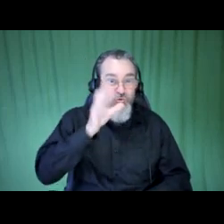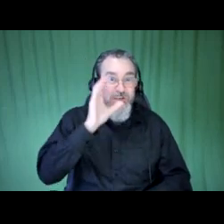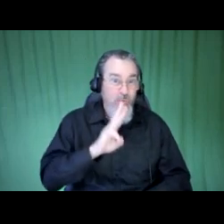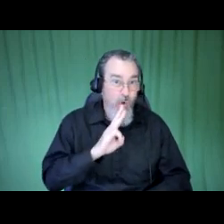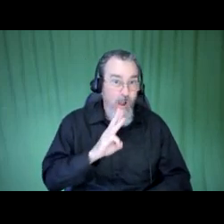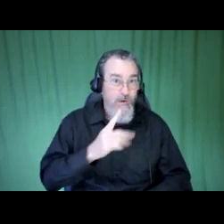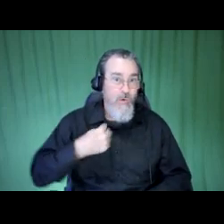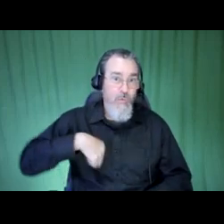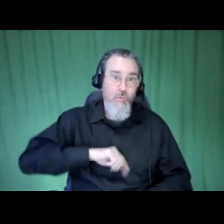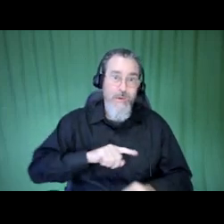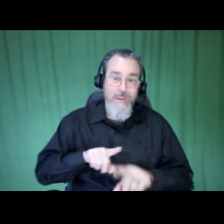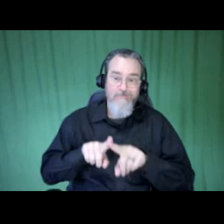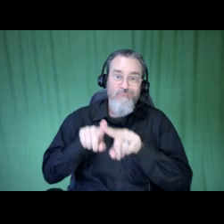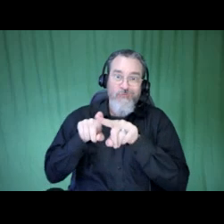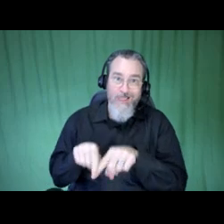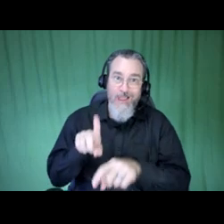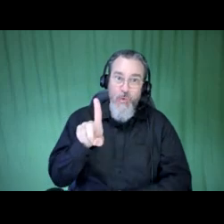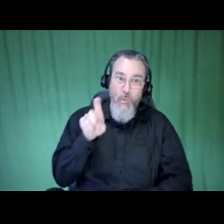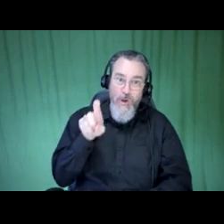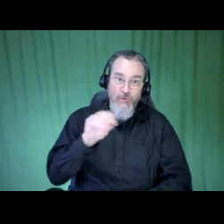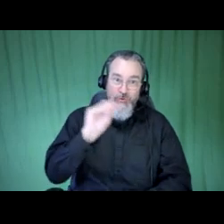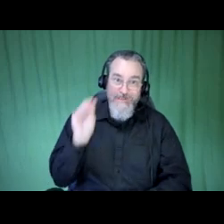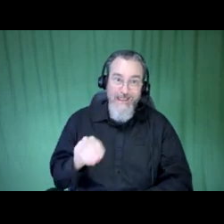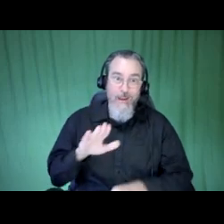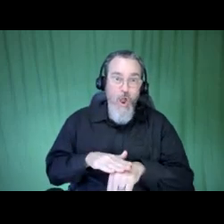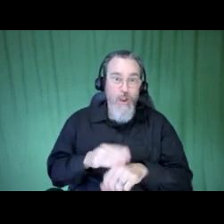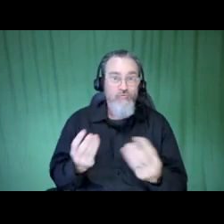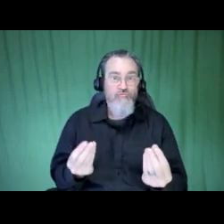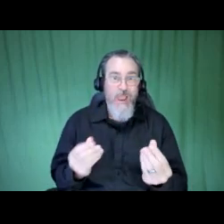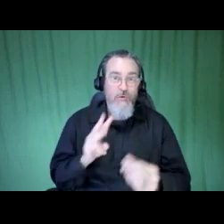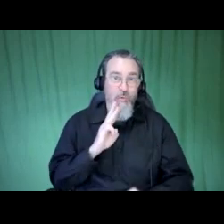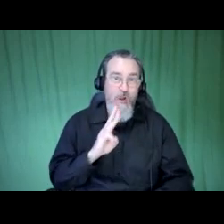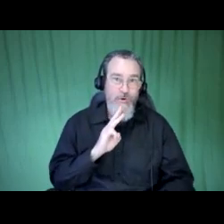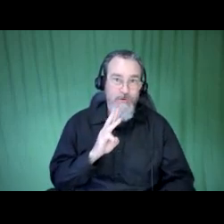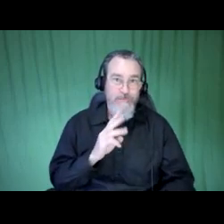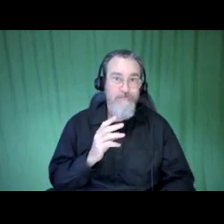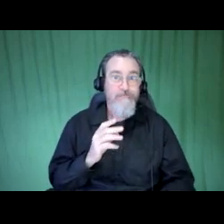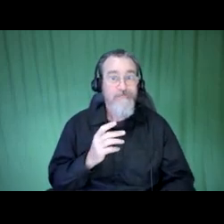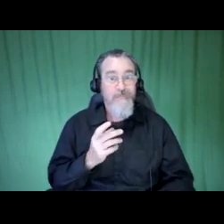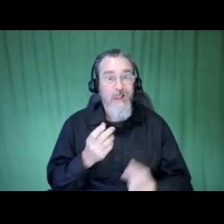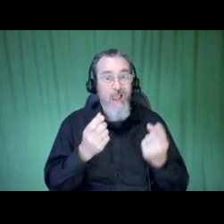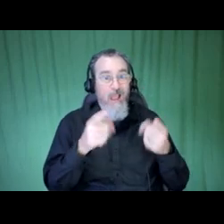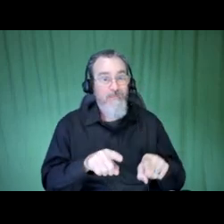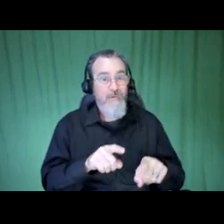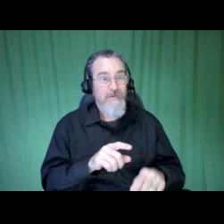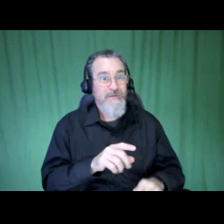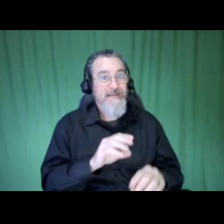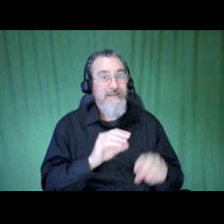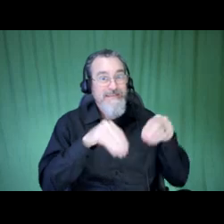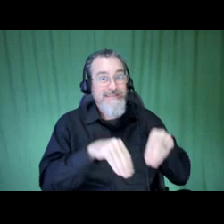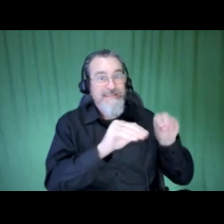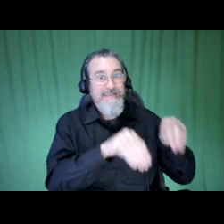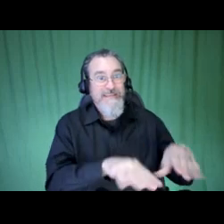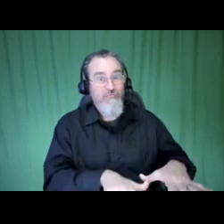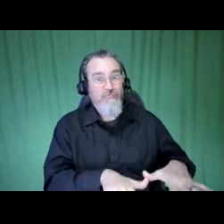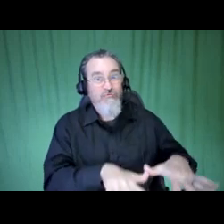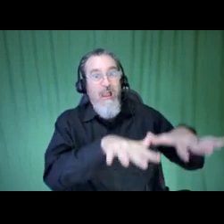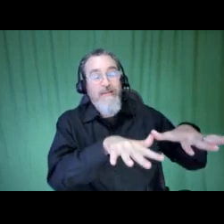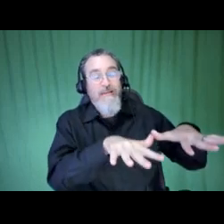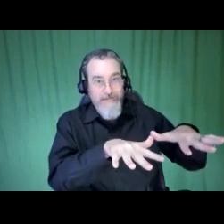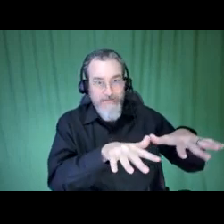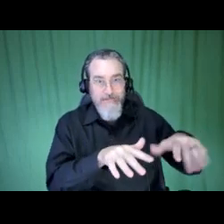reliant on our groundwater for, because of our accelerated relative sea level rise because of subsidence that